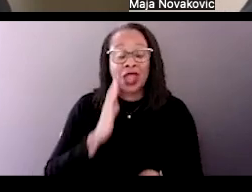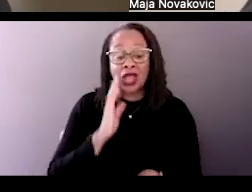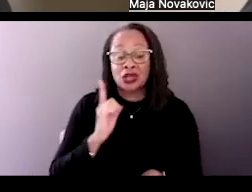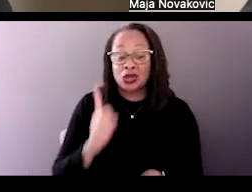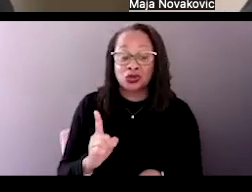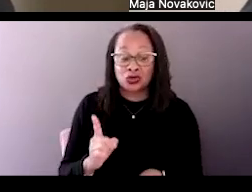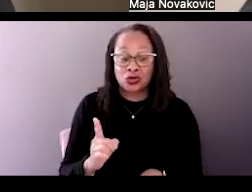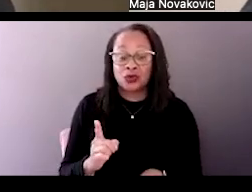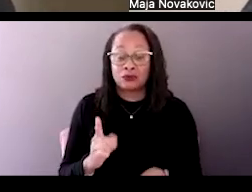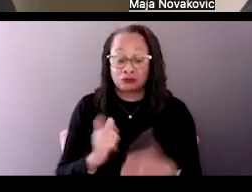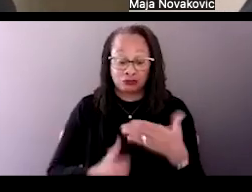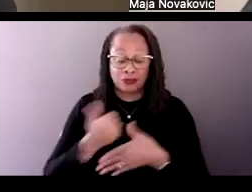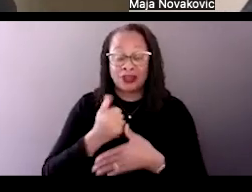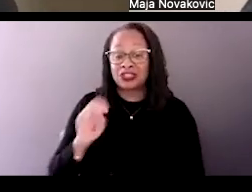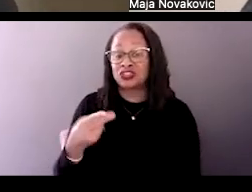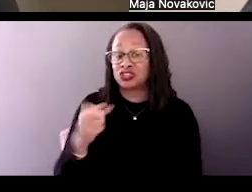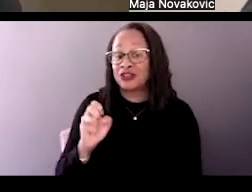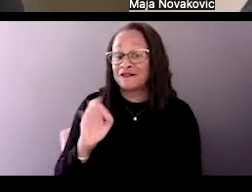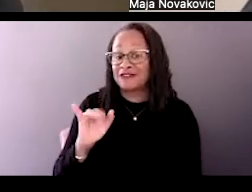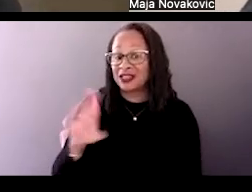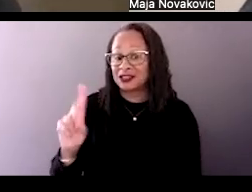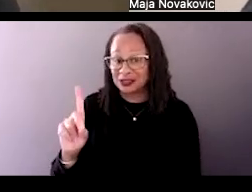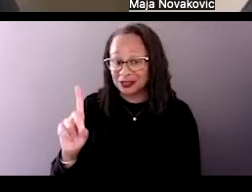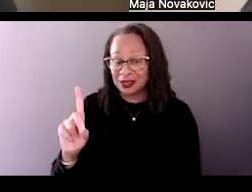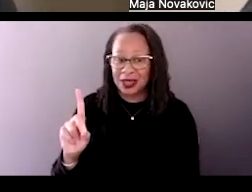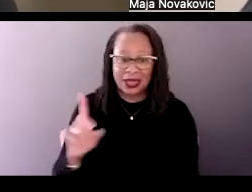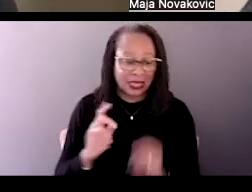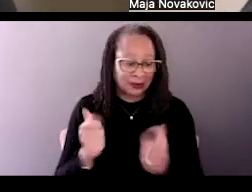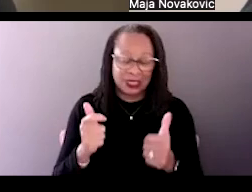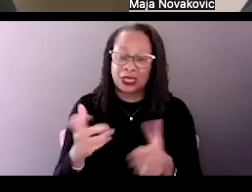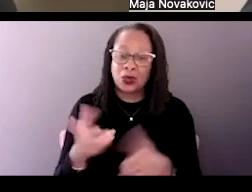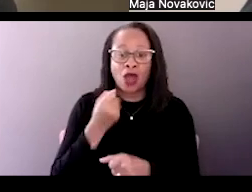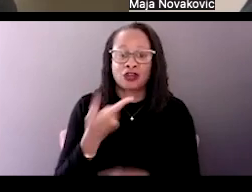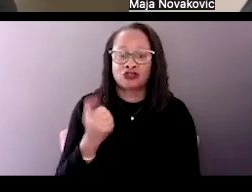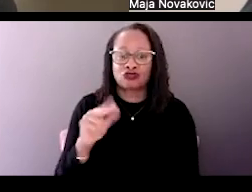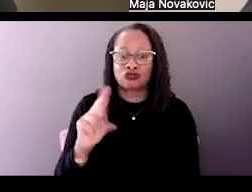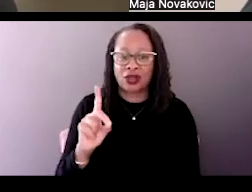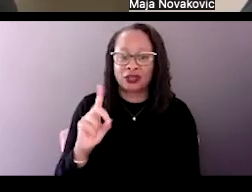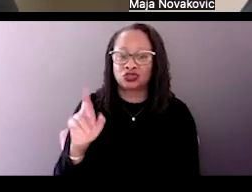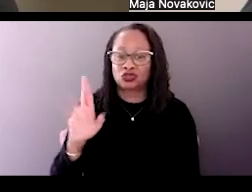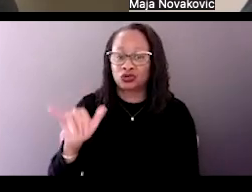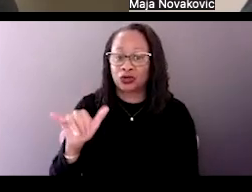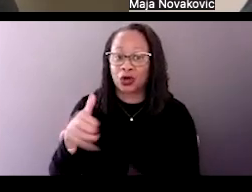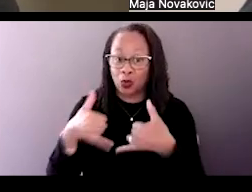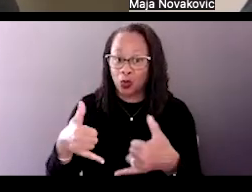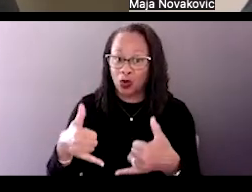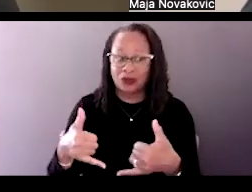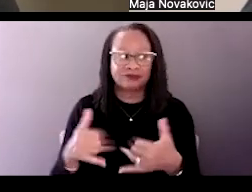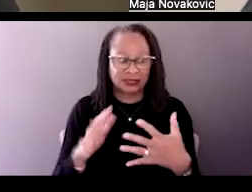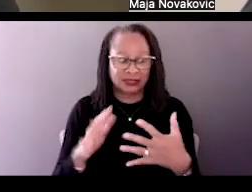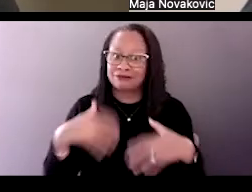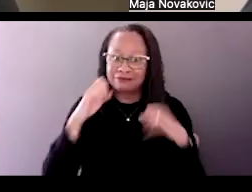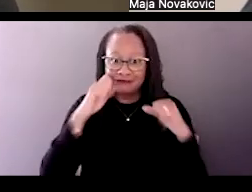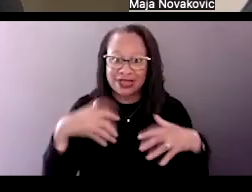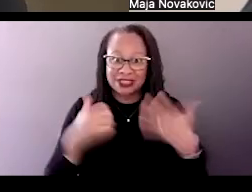it at Sheffield, where it immediately won the Grand Jury Award, which is quite a premiere. Can